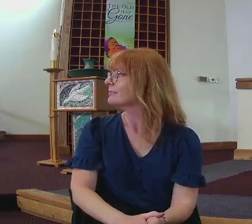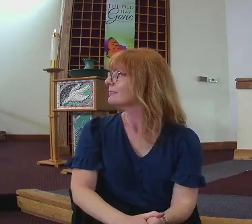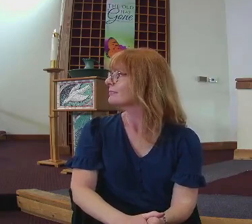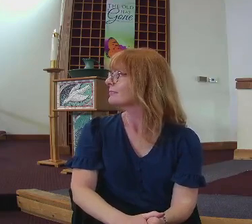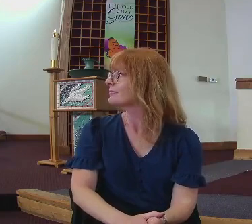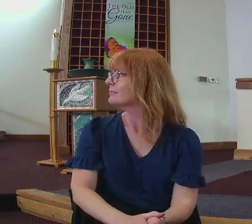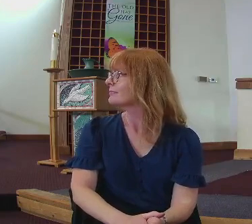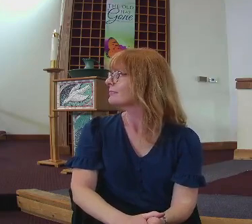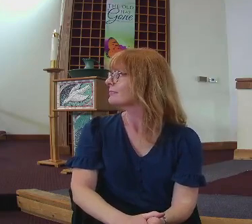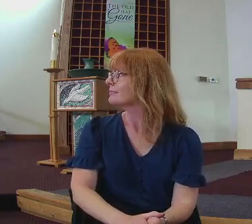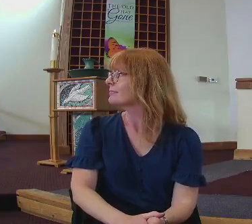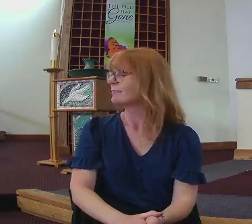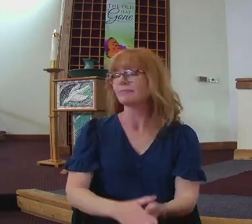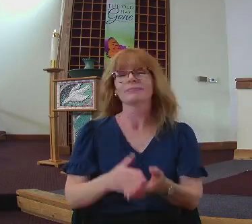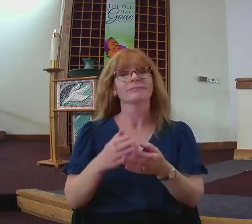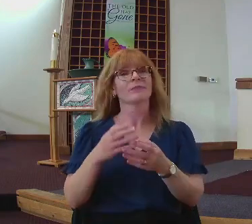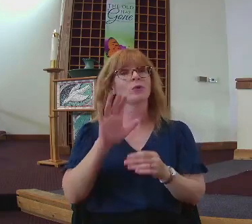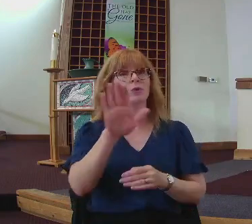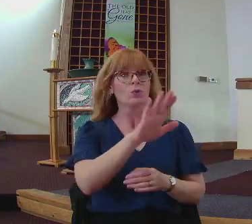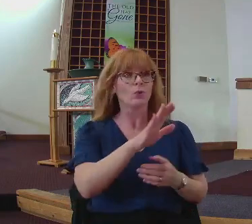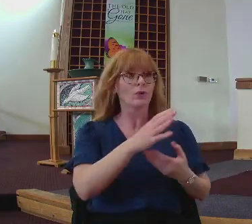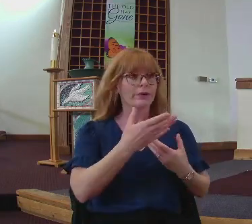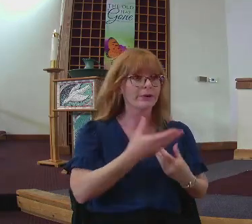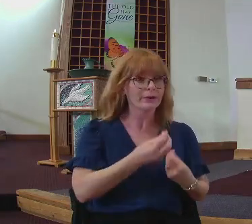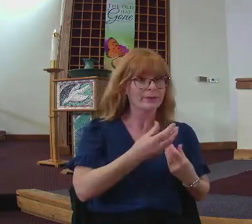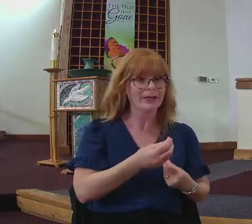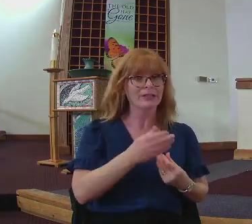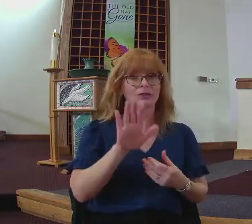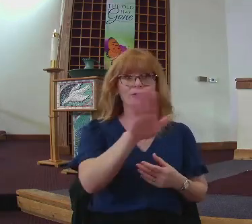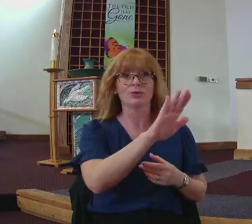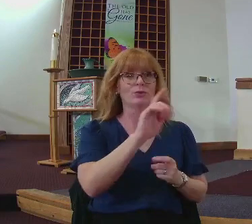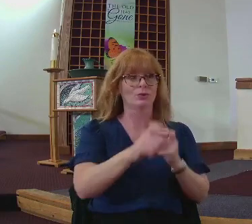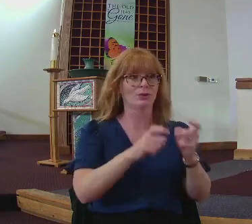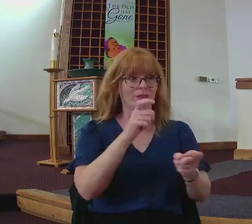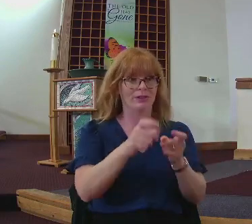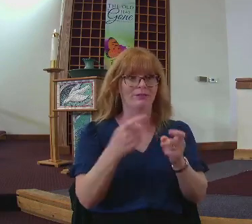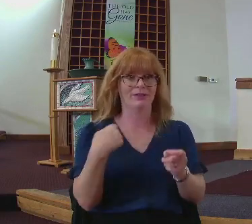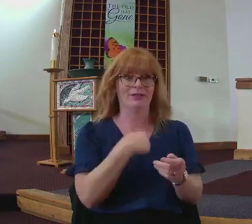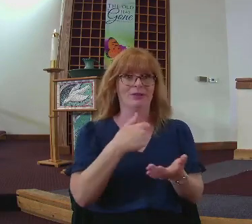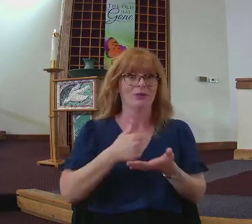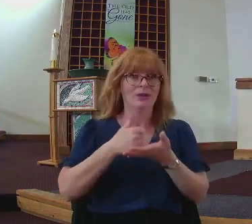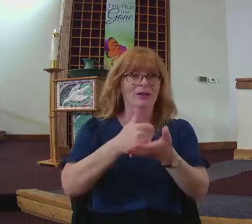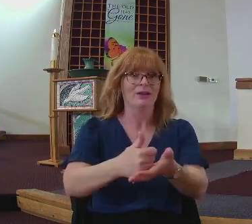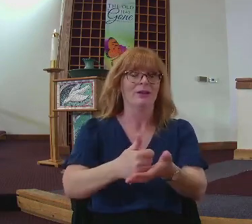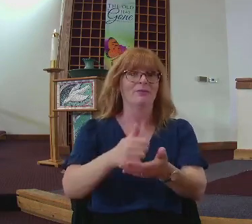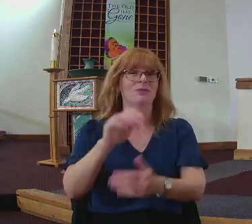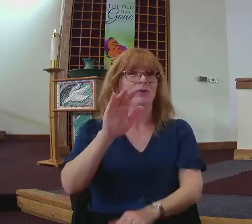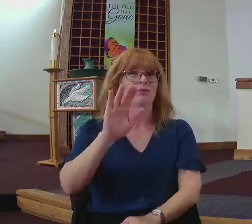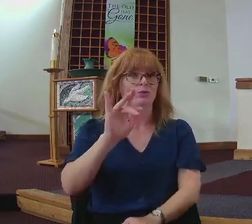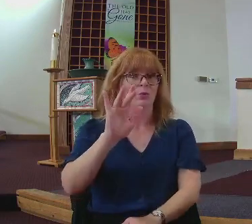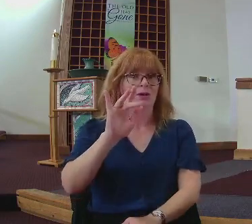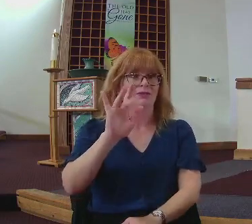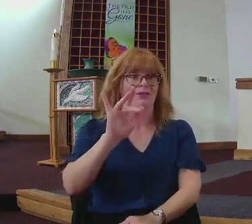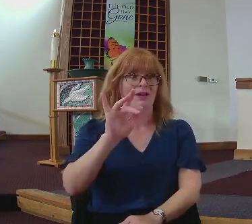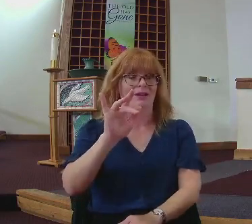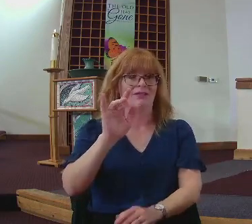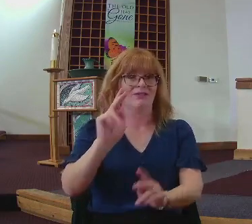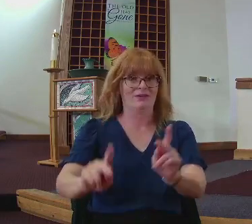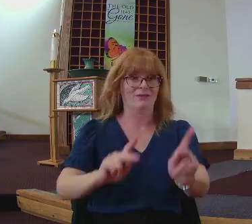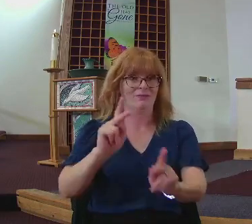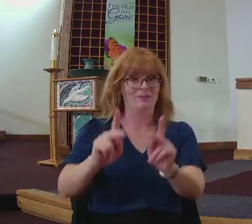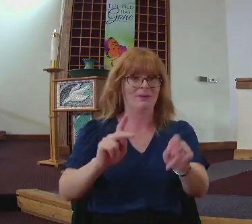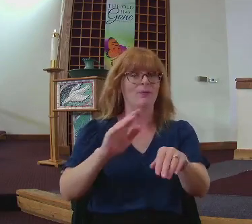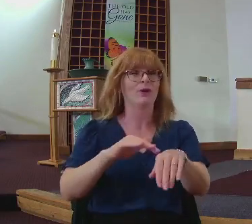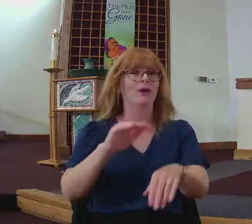Through your compassion and your generosity, we helped 25 individuals at the Esperanza